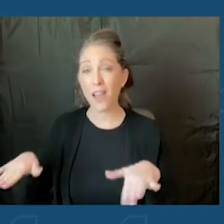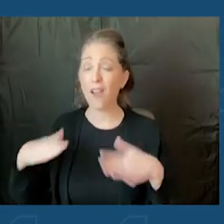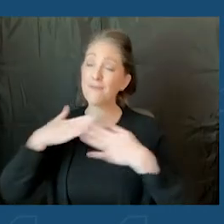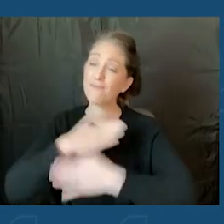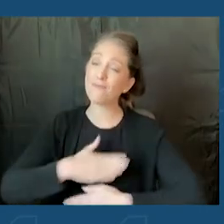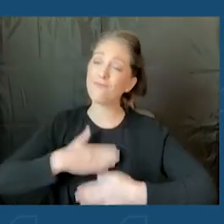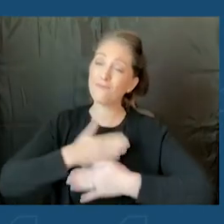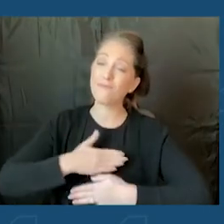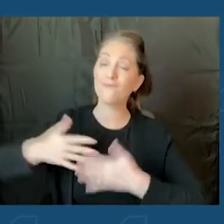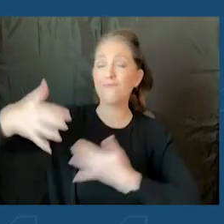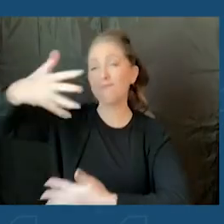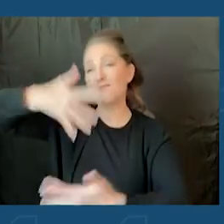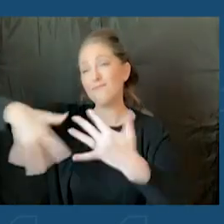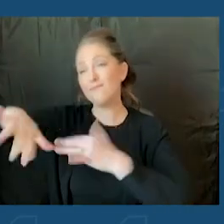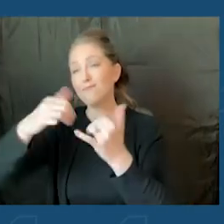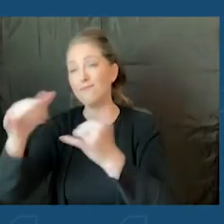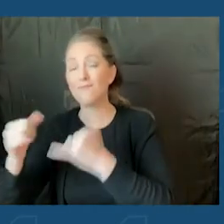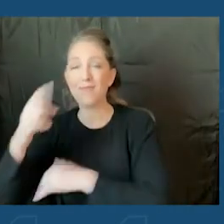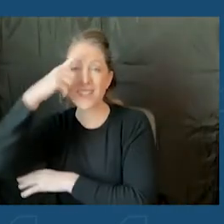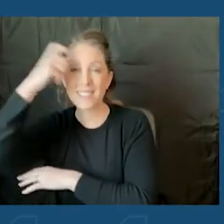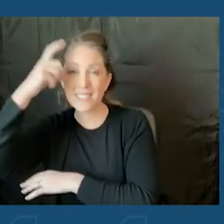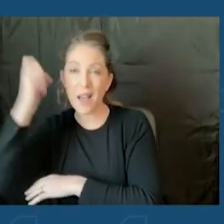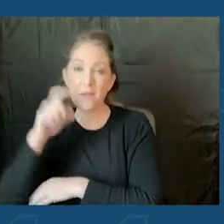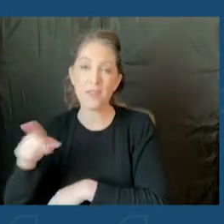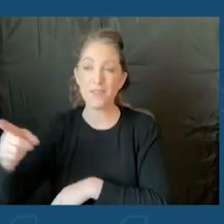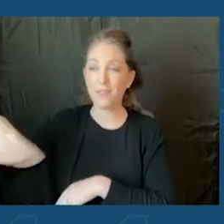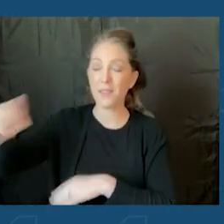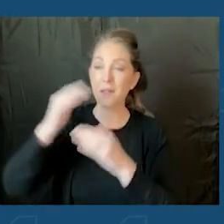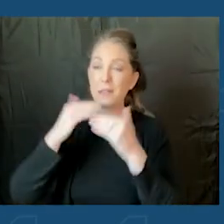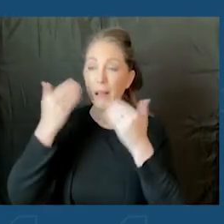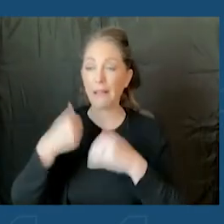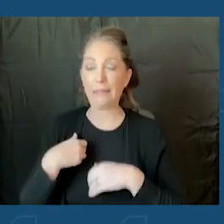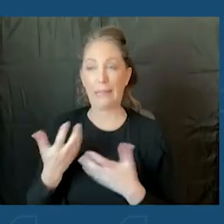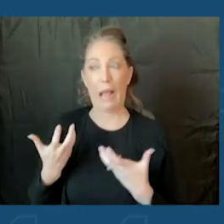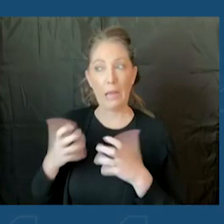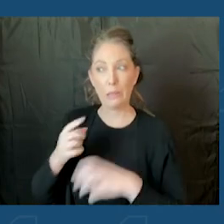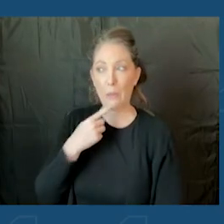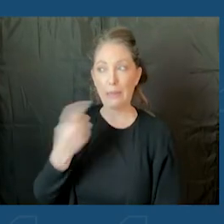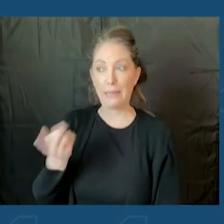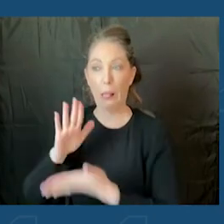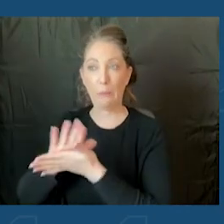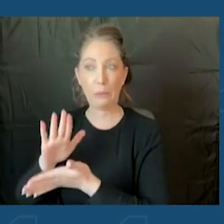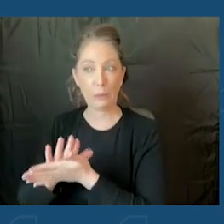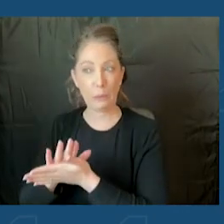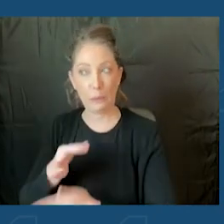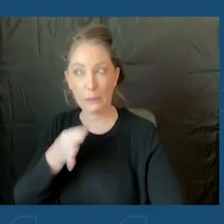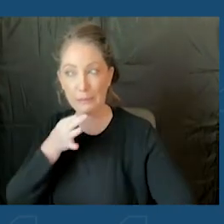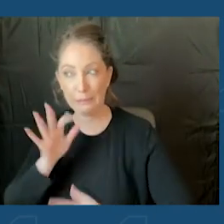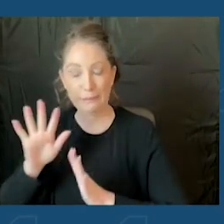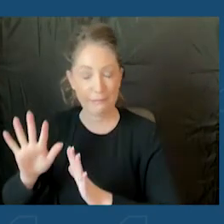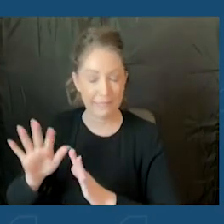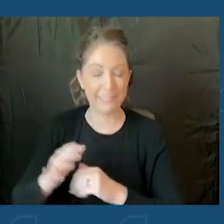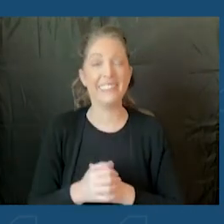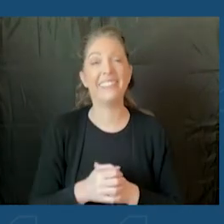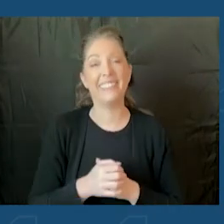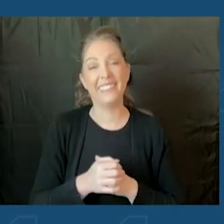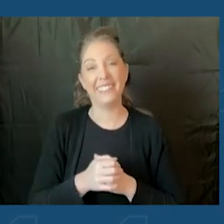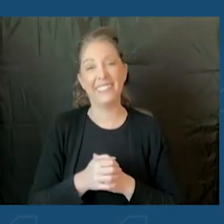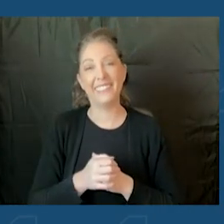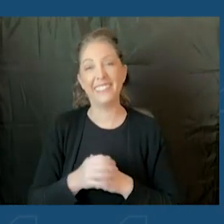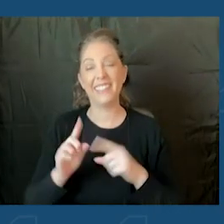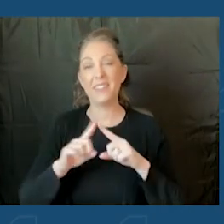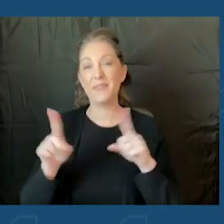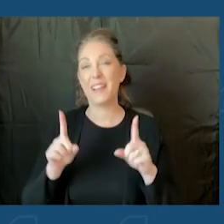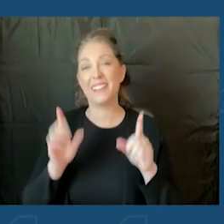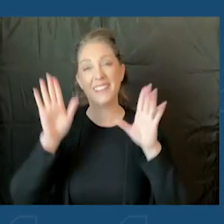final days of summer. They got this great smile. Hate to tell them school's right around the corner. I don't want to ruin their fun today. But it is wonderful to be